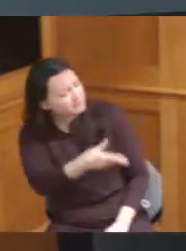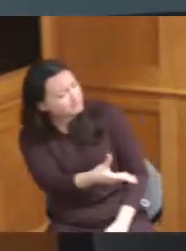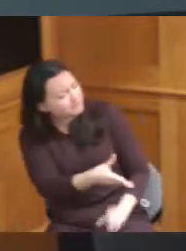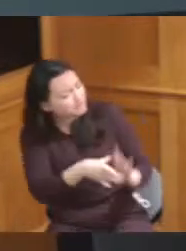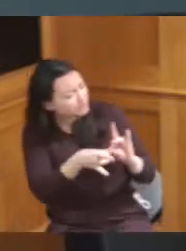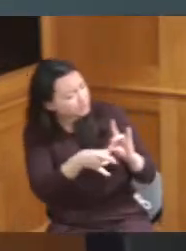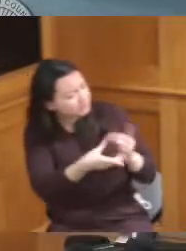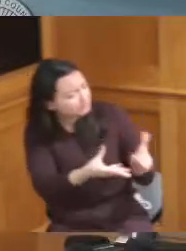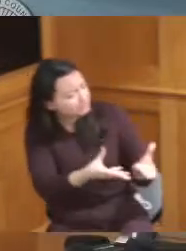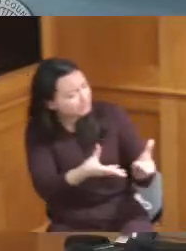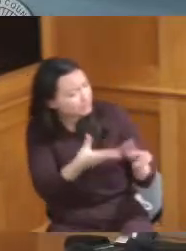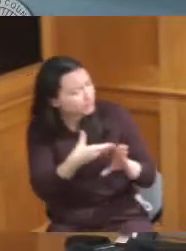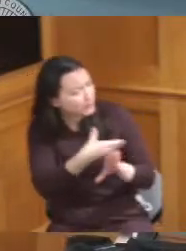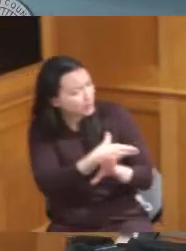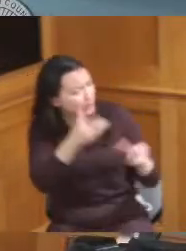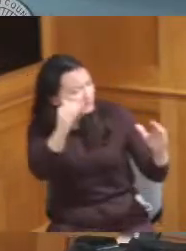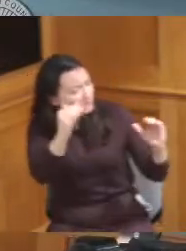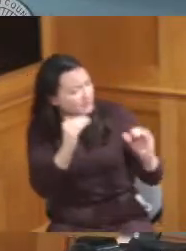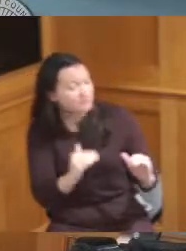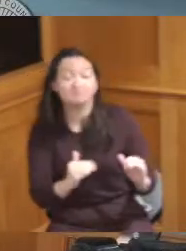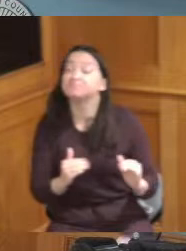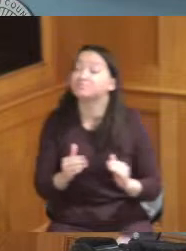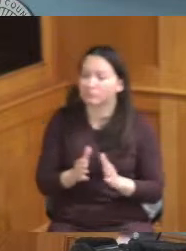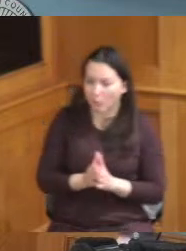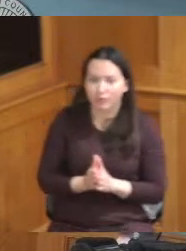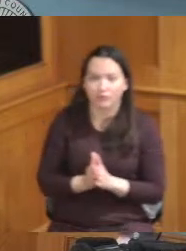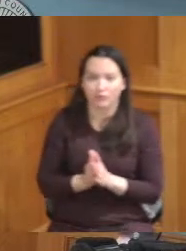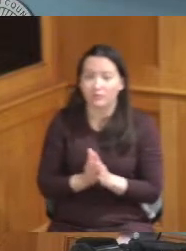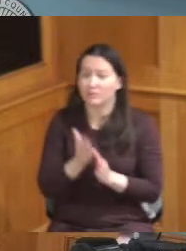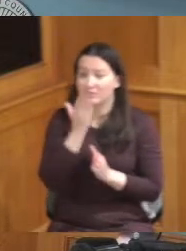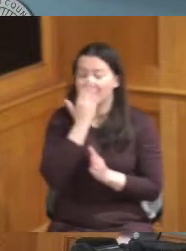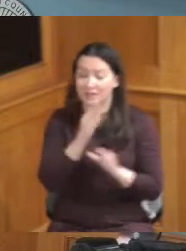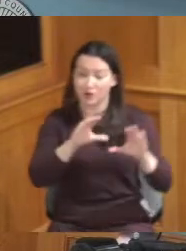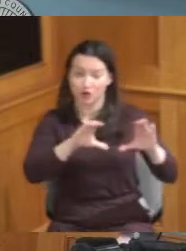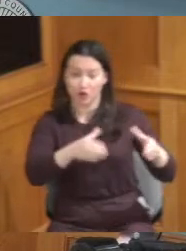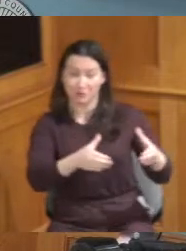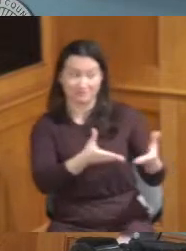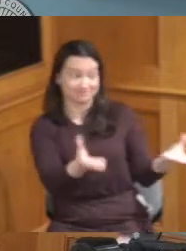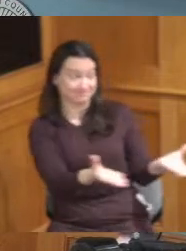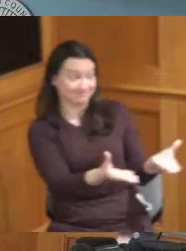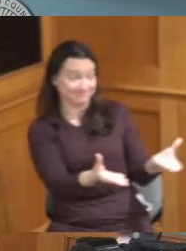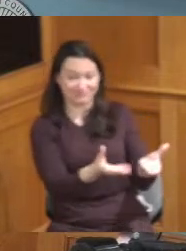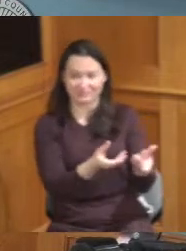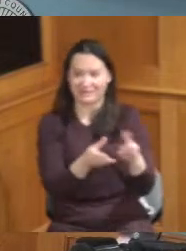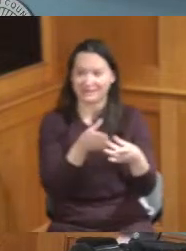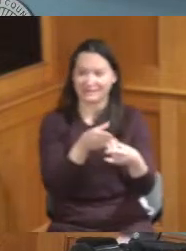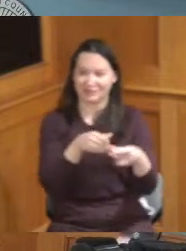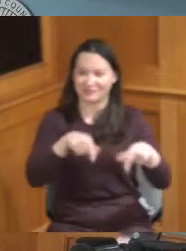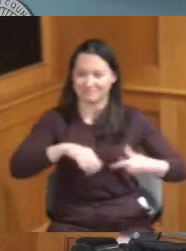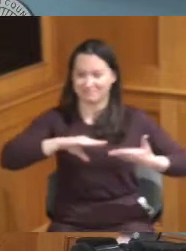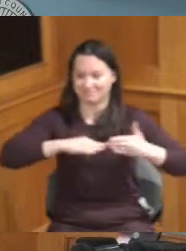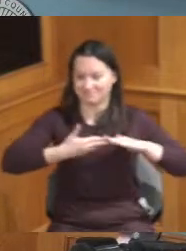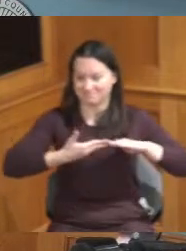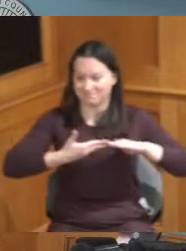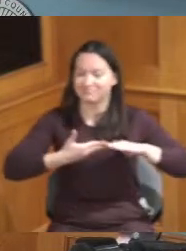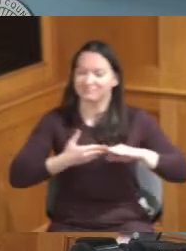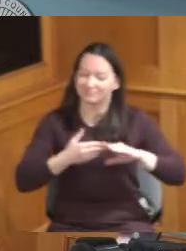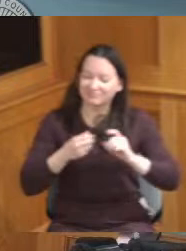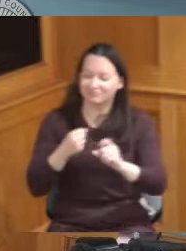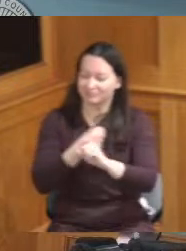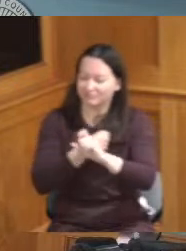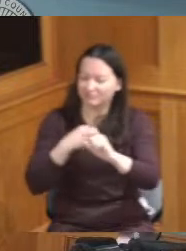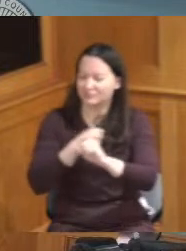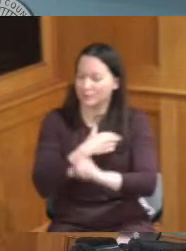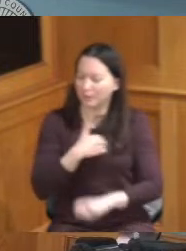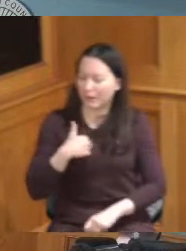say something to the group before we go to the next? Well, I just want to thank that group for being here. They are the leaders in this community when it comes to fighting